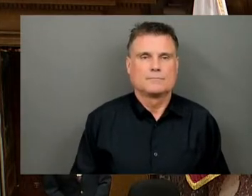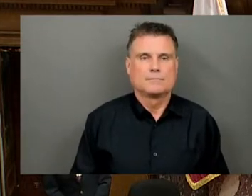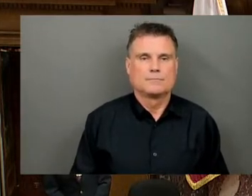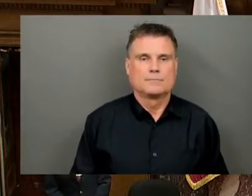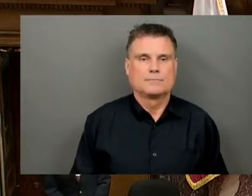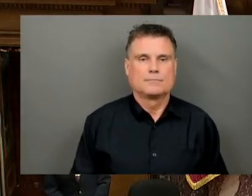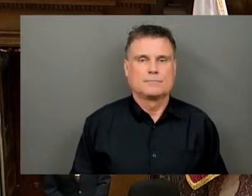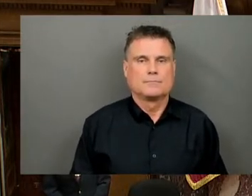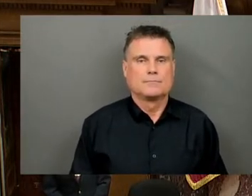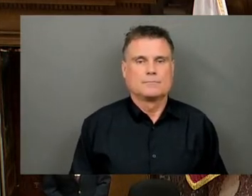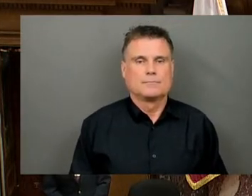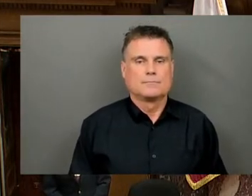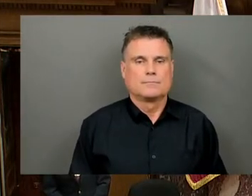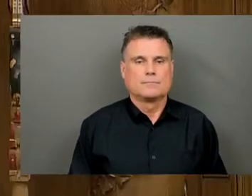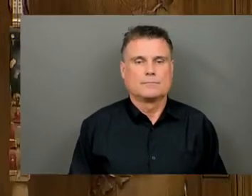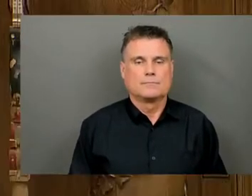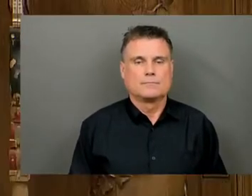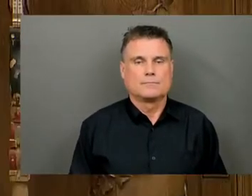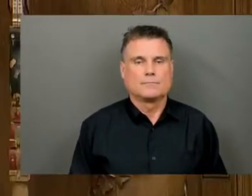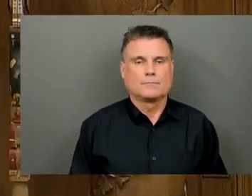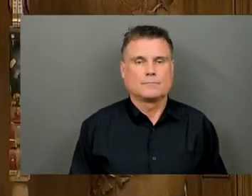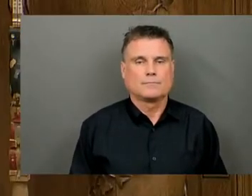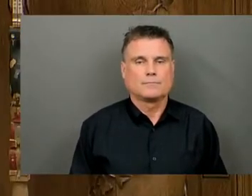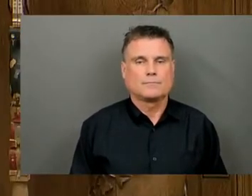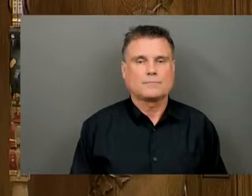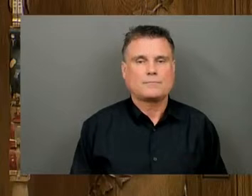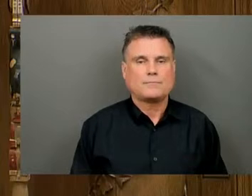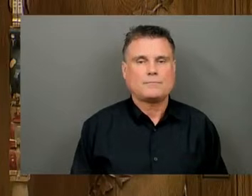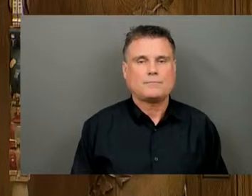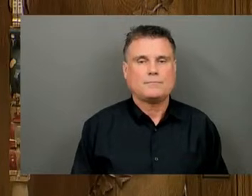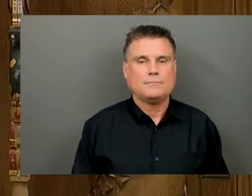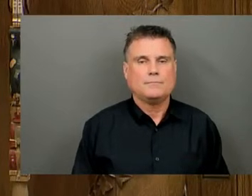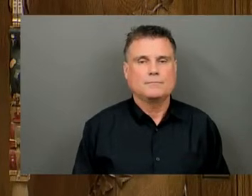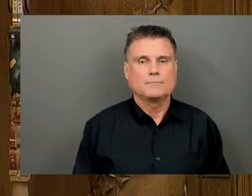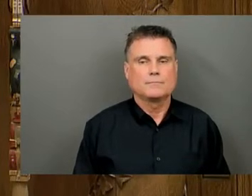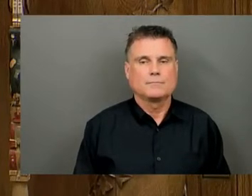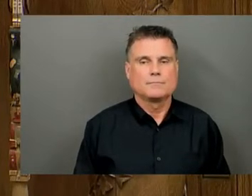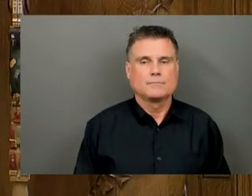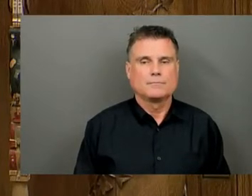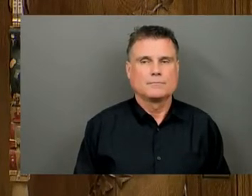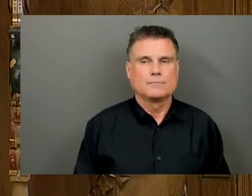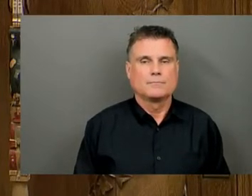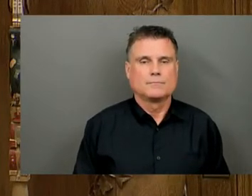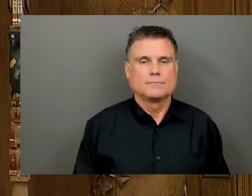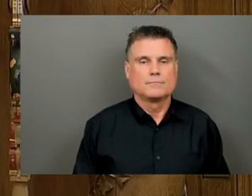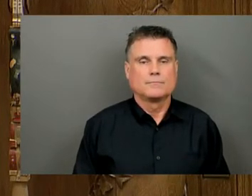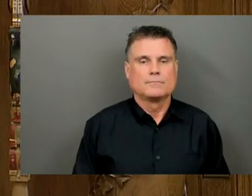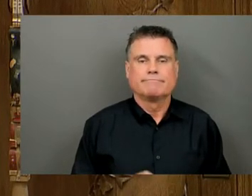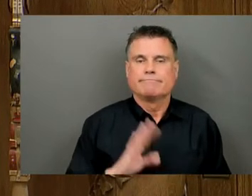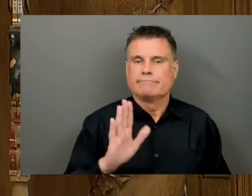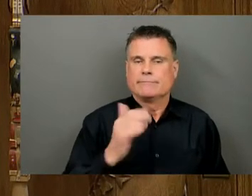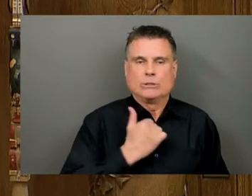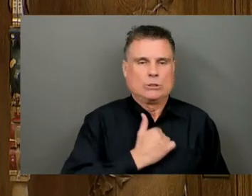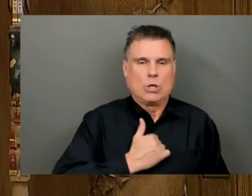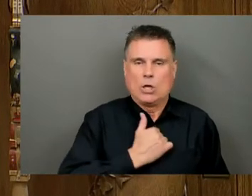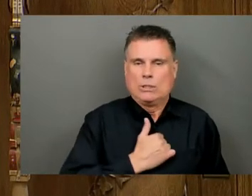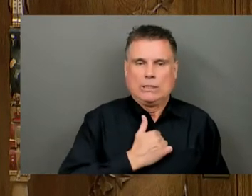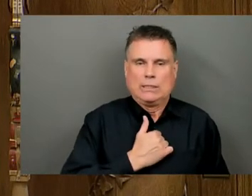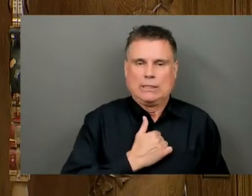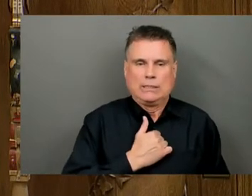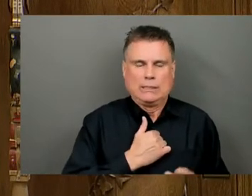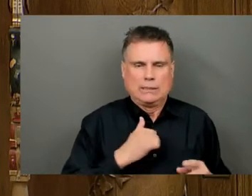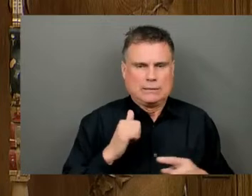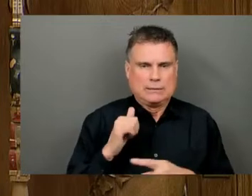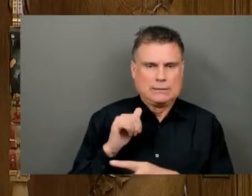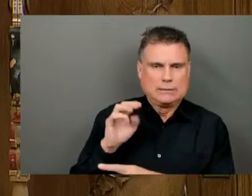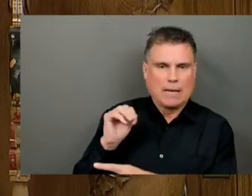Sorry, Minister. The member has already concluded the debate because I didn't recognize you